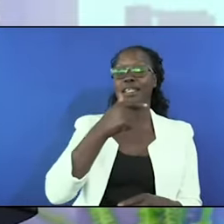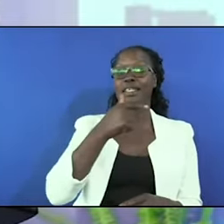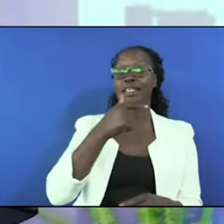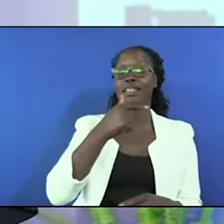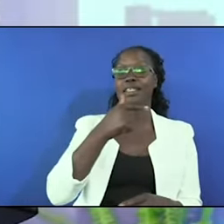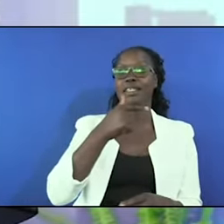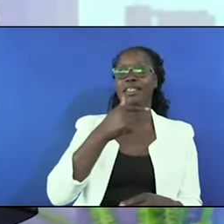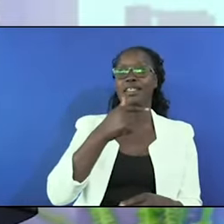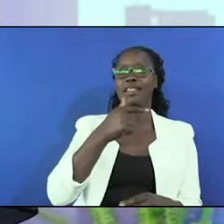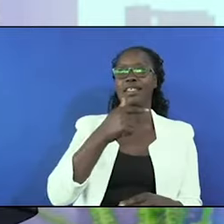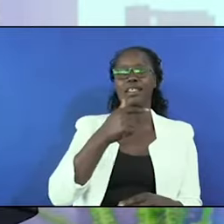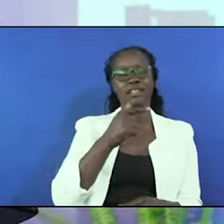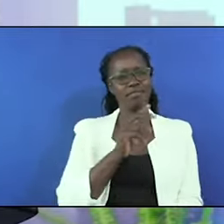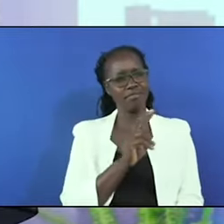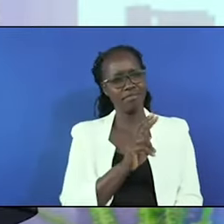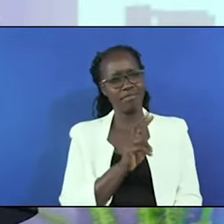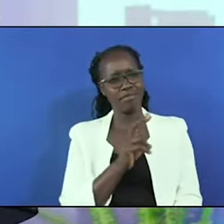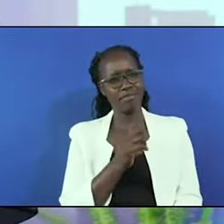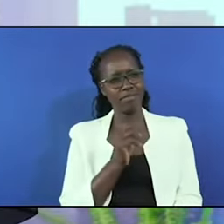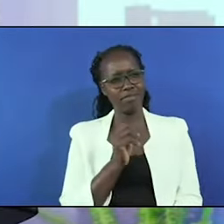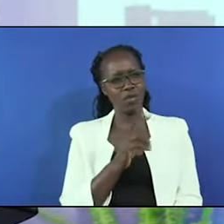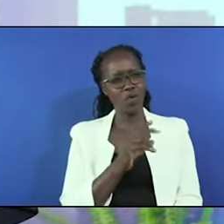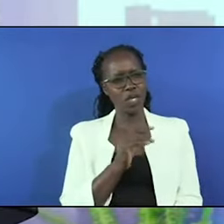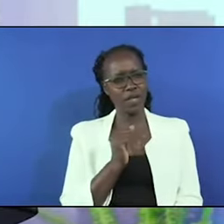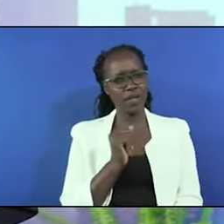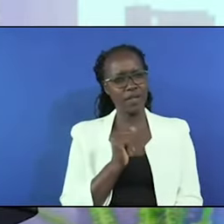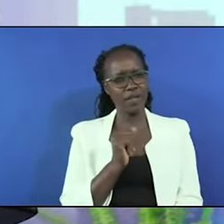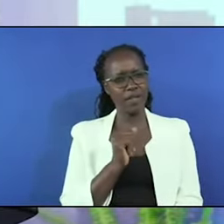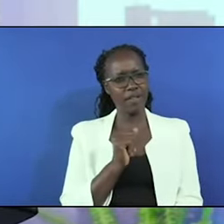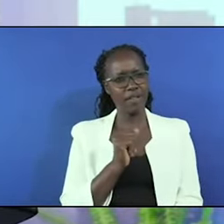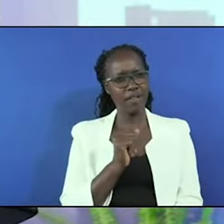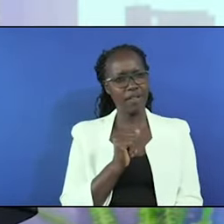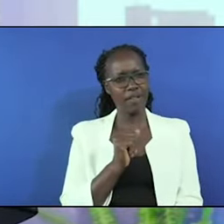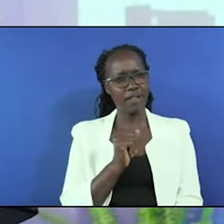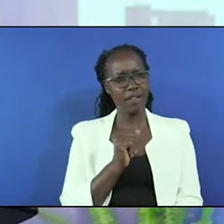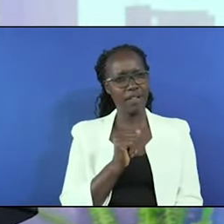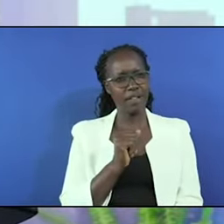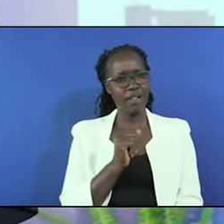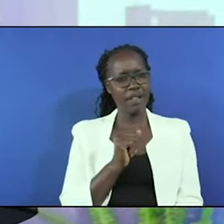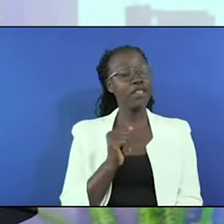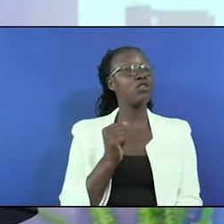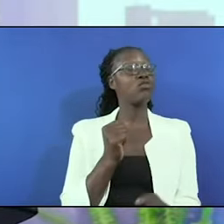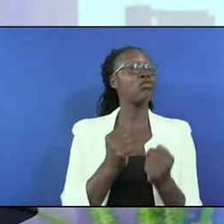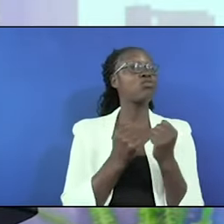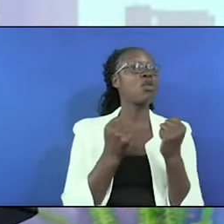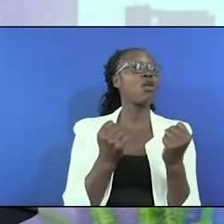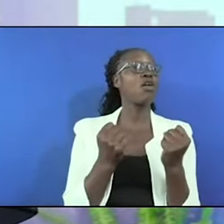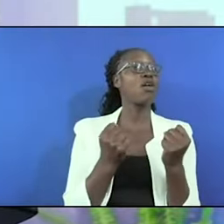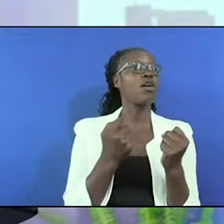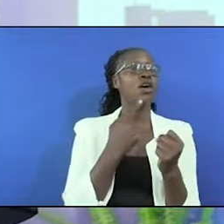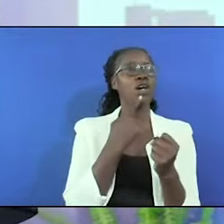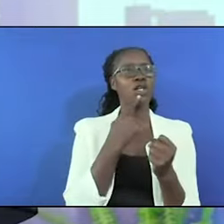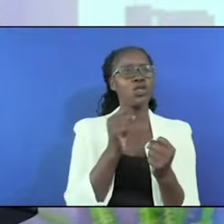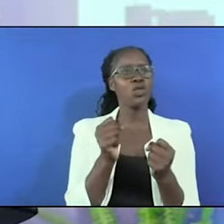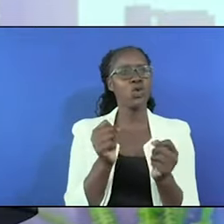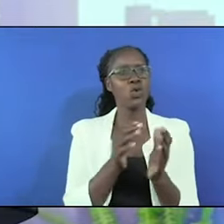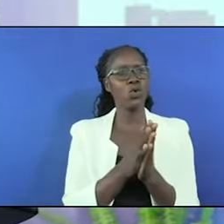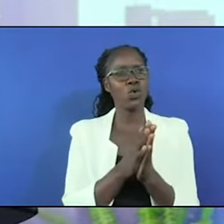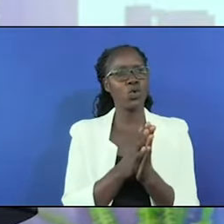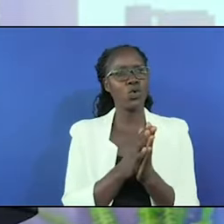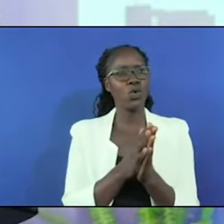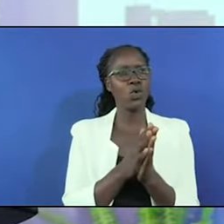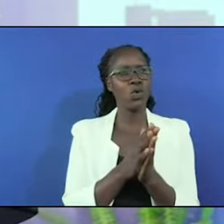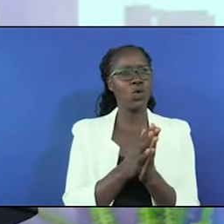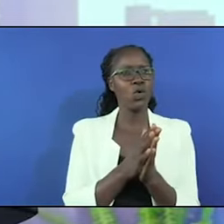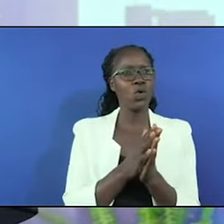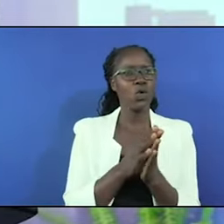Isaac just took his... You know, it's confound. It's profound. You saw that young man of